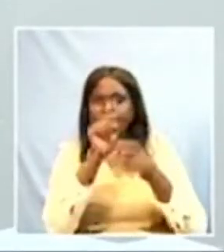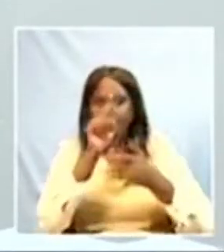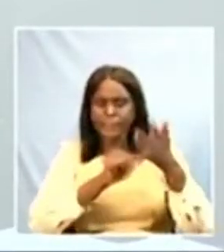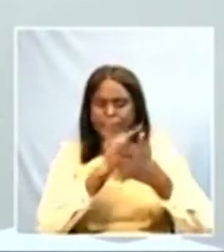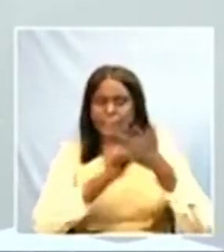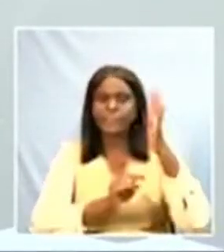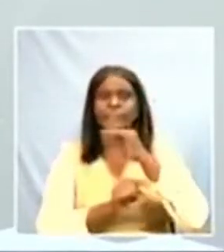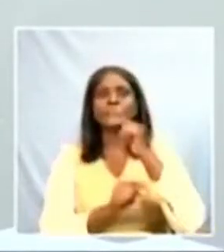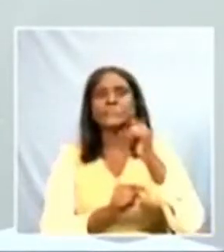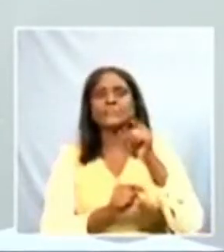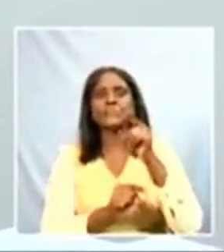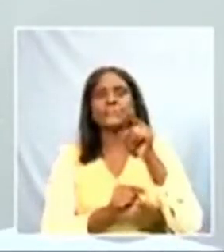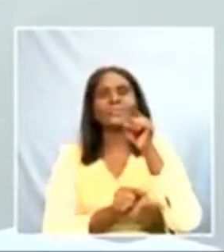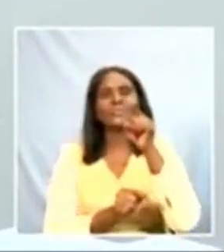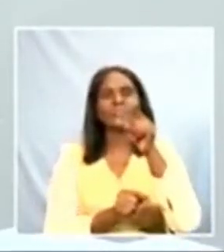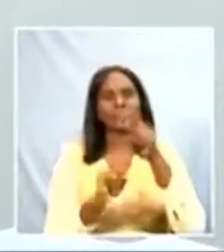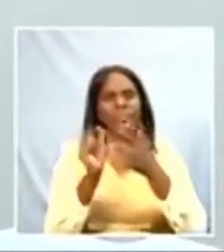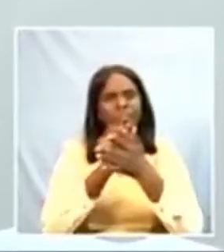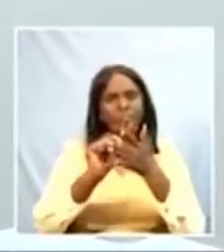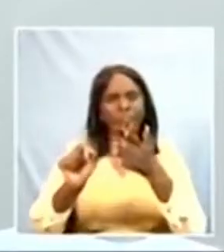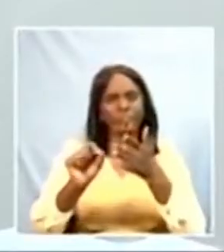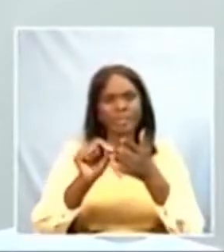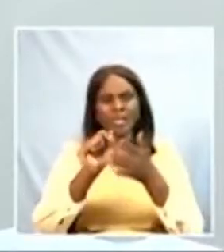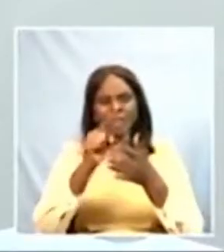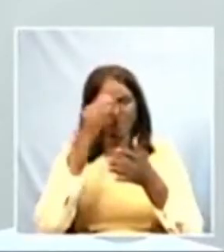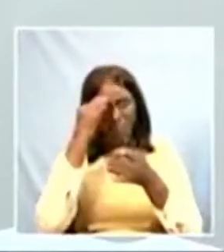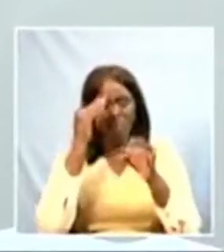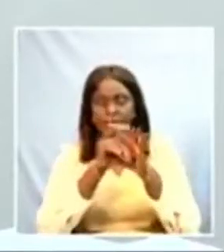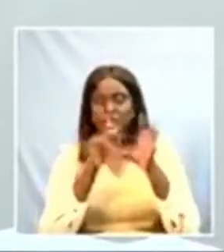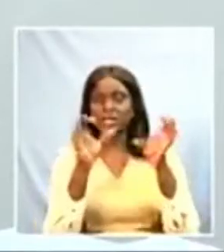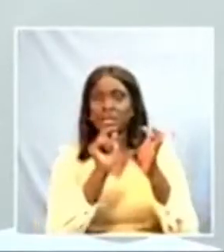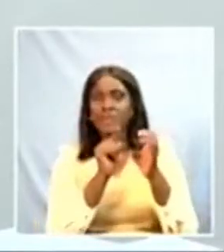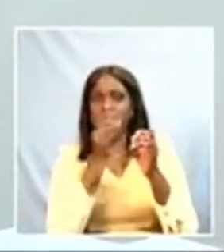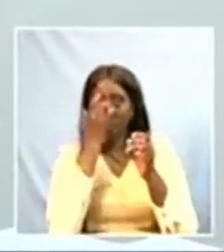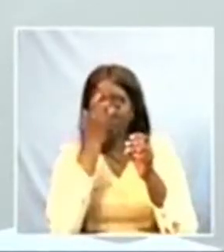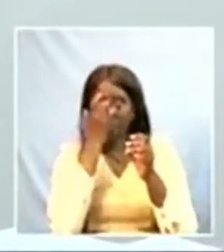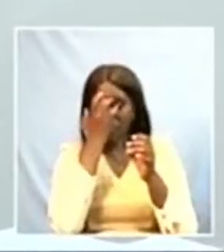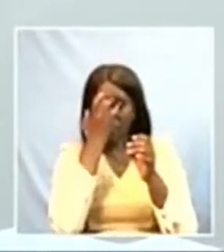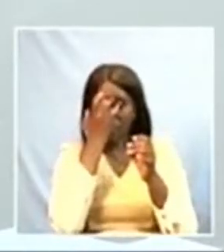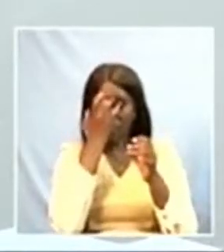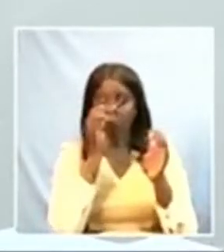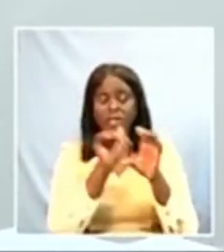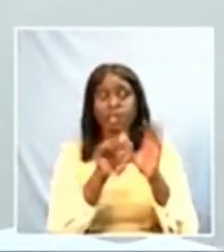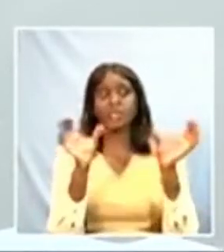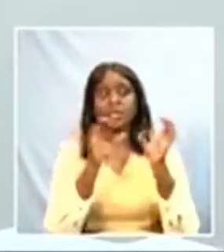terminated. When you write, in a council,